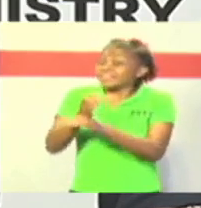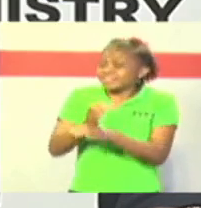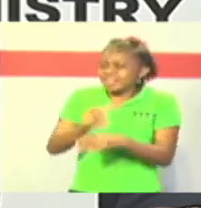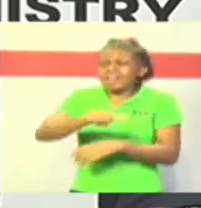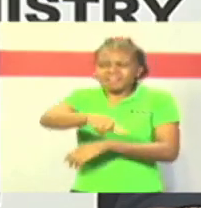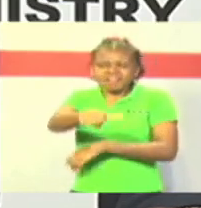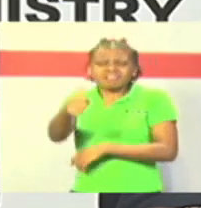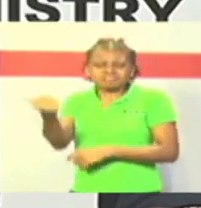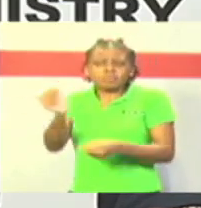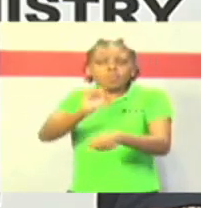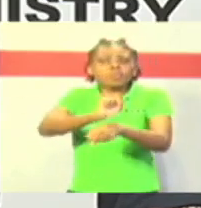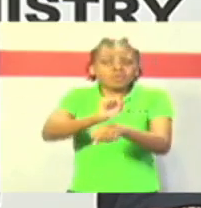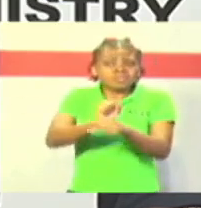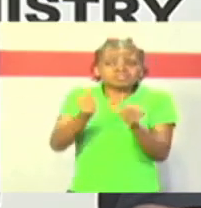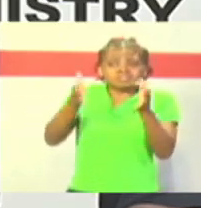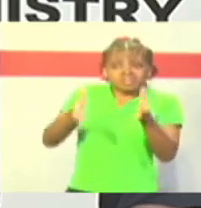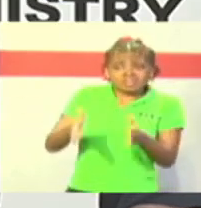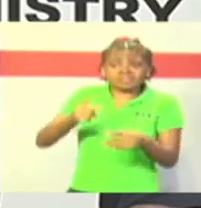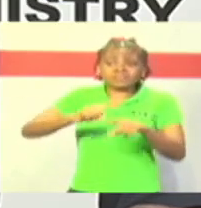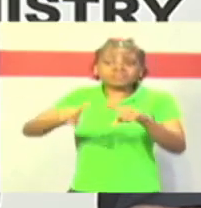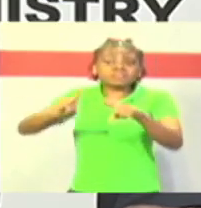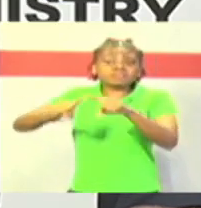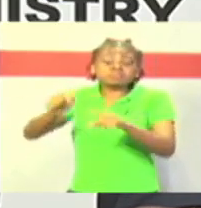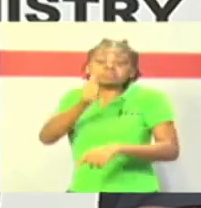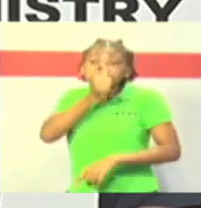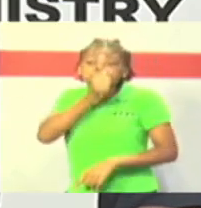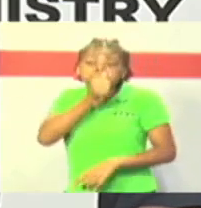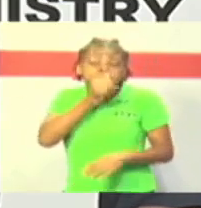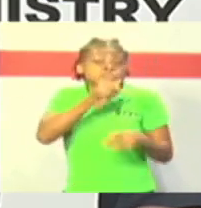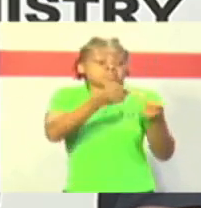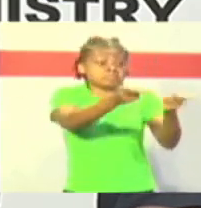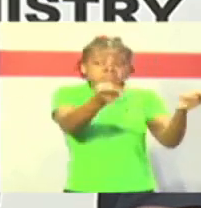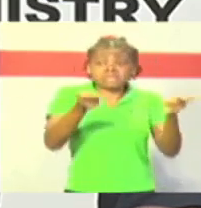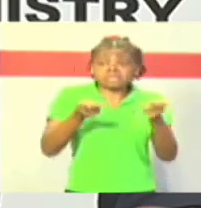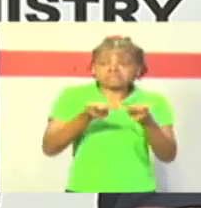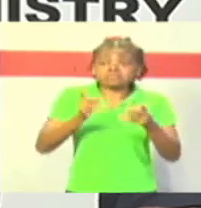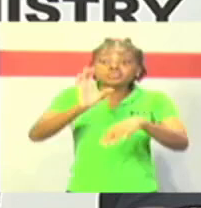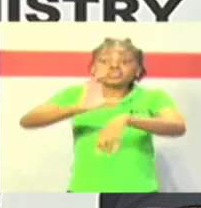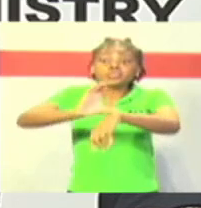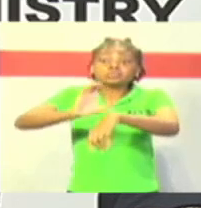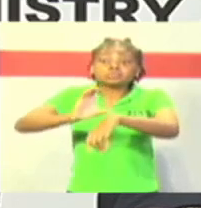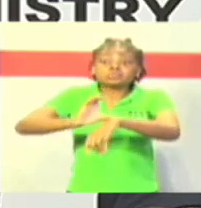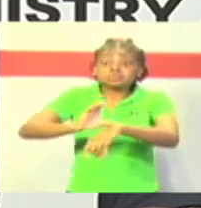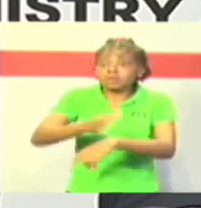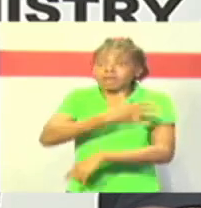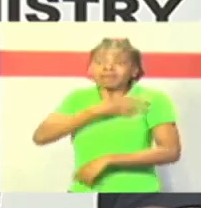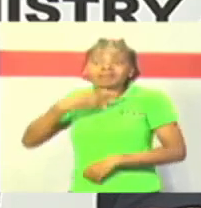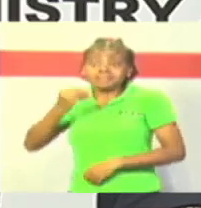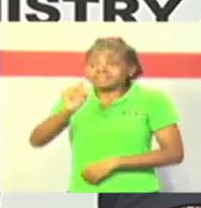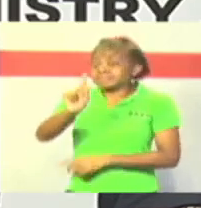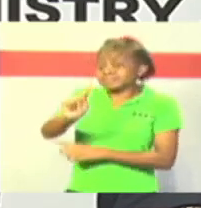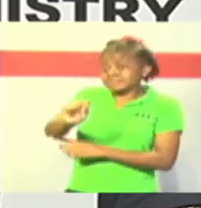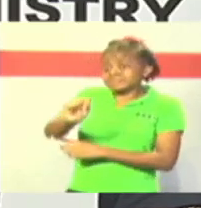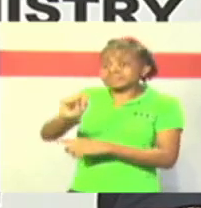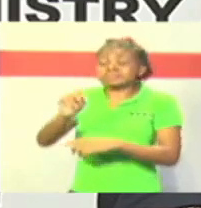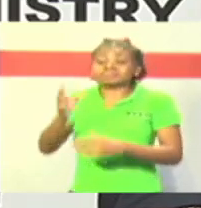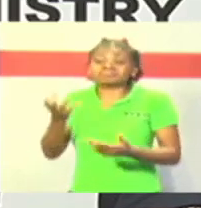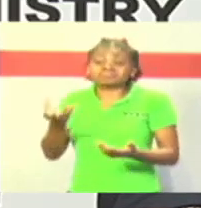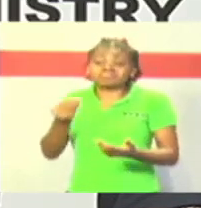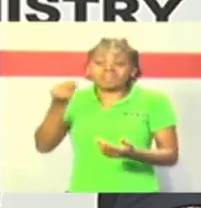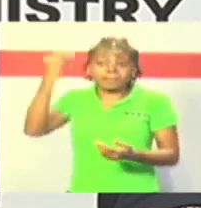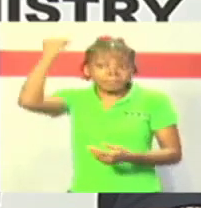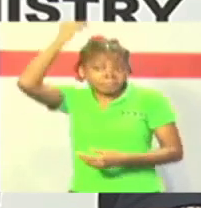frontline workers at private facilities, the churches, temples, and mosques, members of